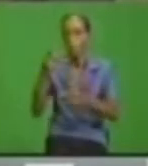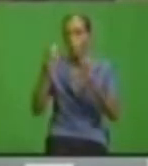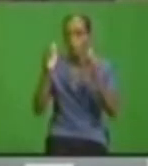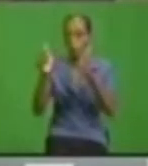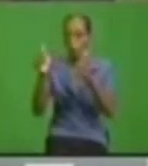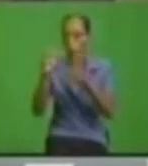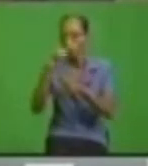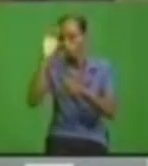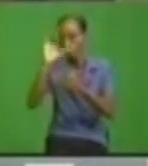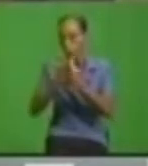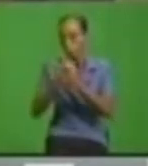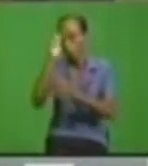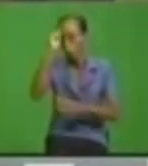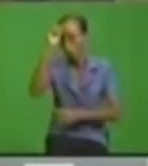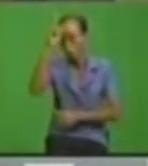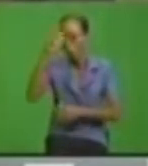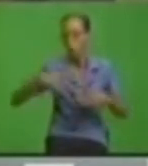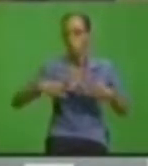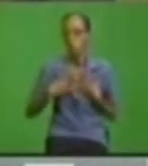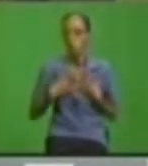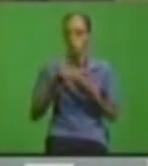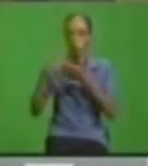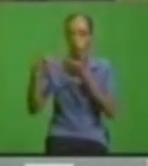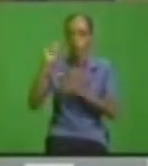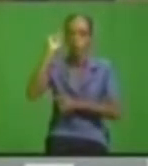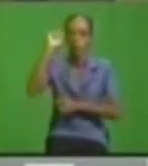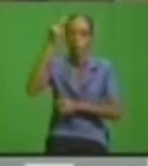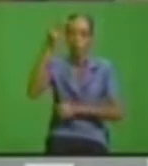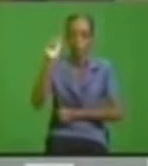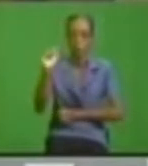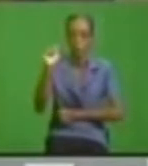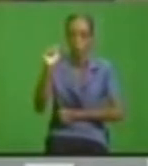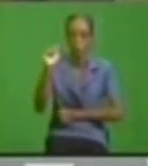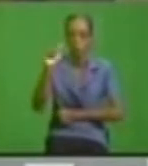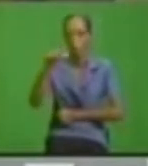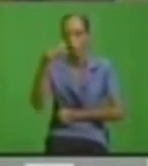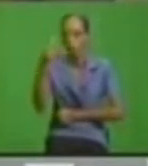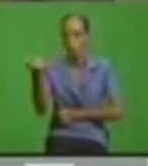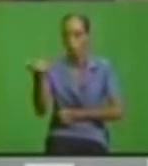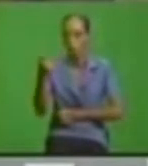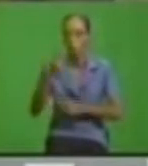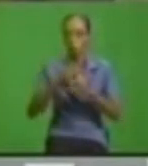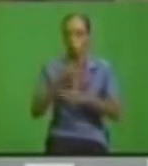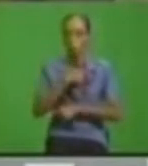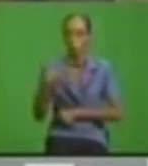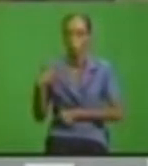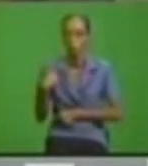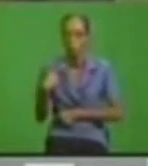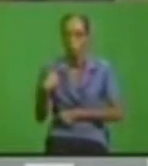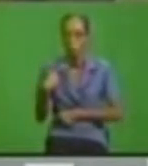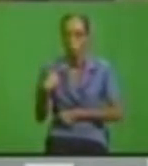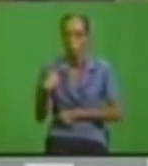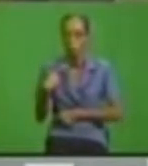Honorable Orville London, Chief Secretary of the Tobago House of Assembly, other cabinet ministers, members